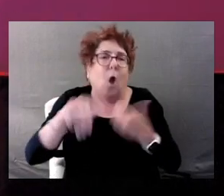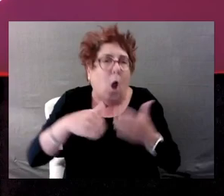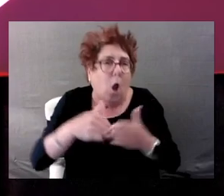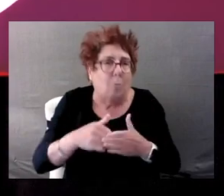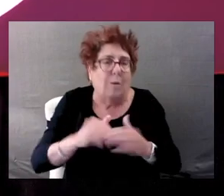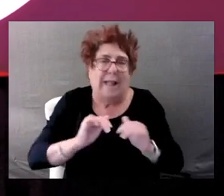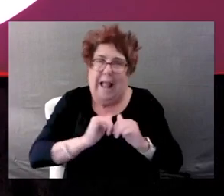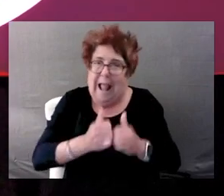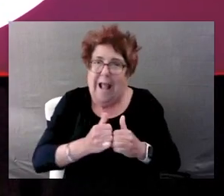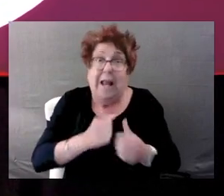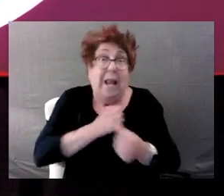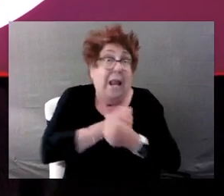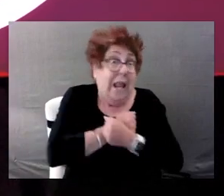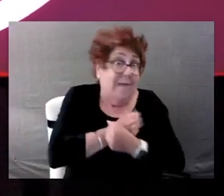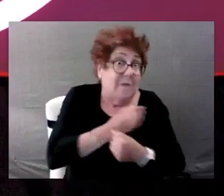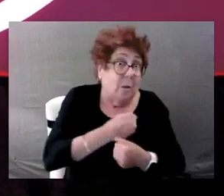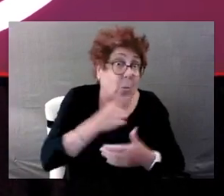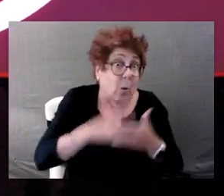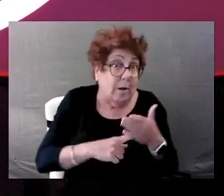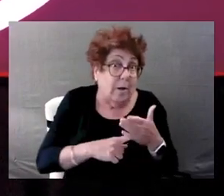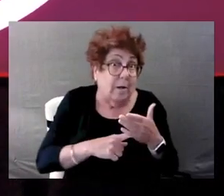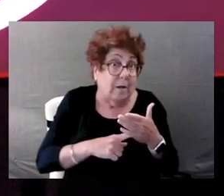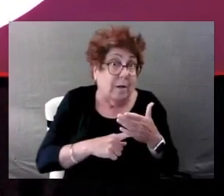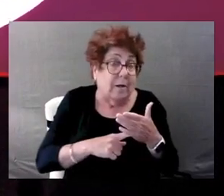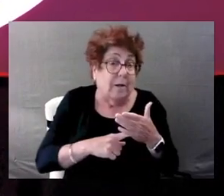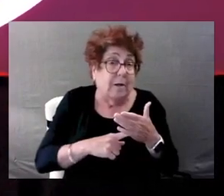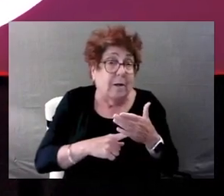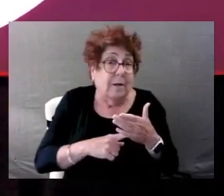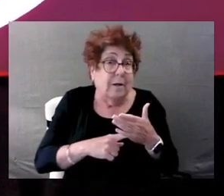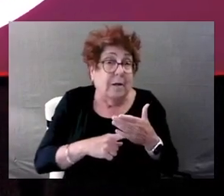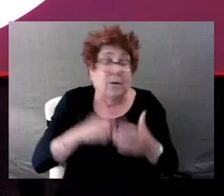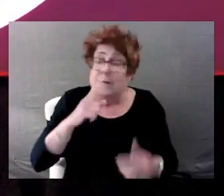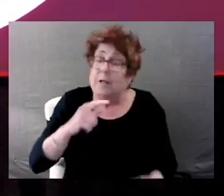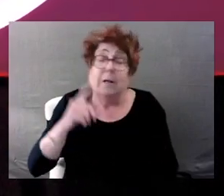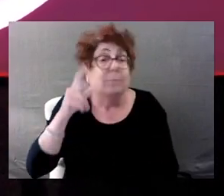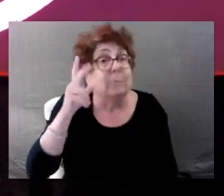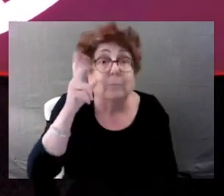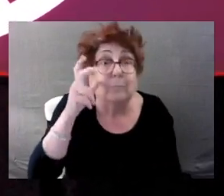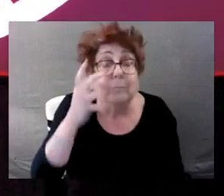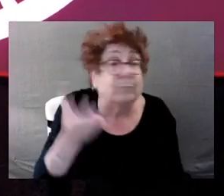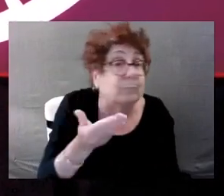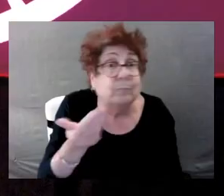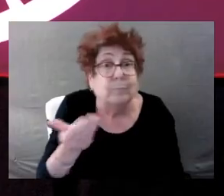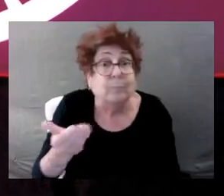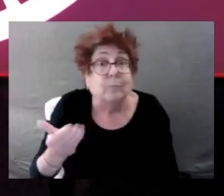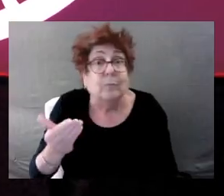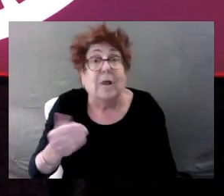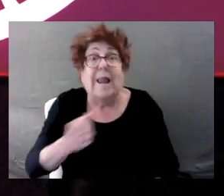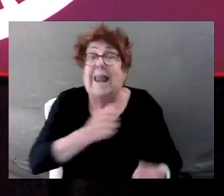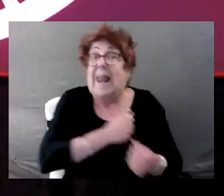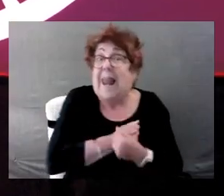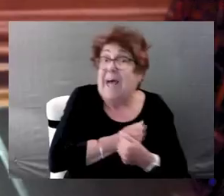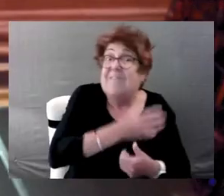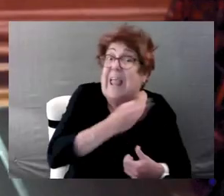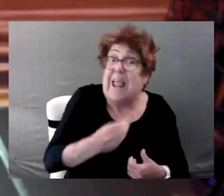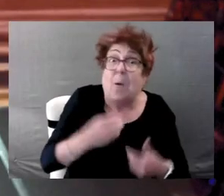and what? Power. Y'all got to say, y'all communications people. Come on now. With love